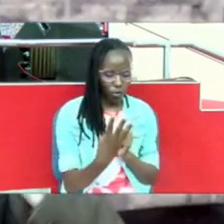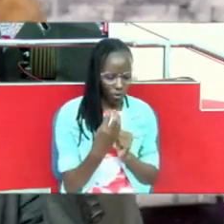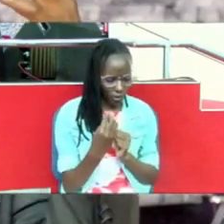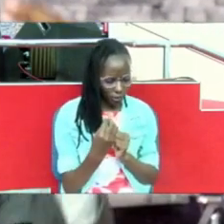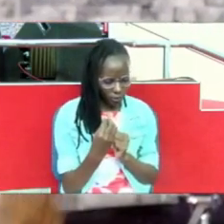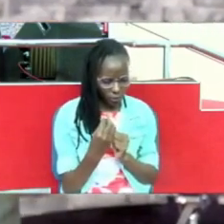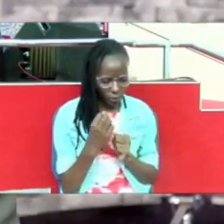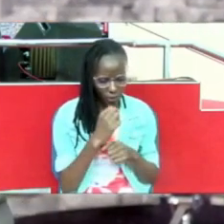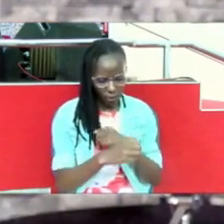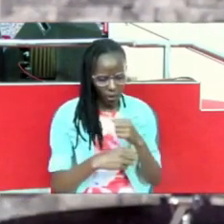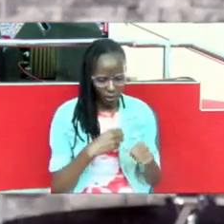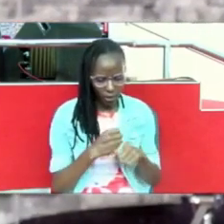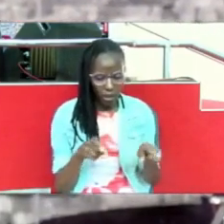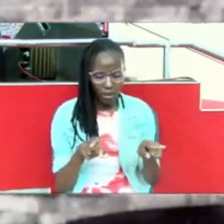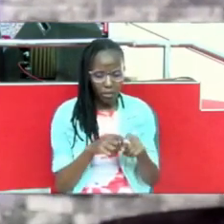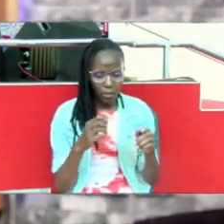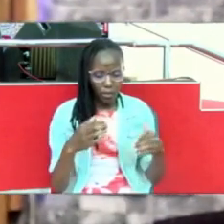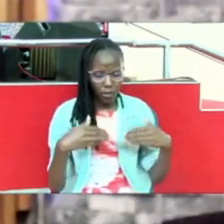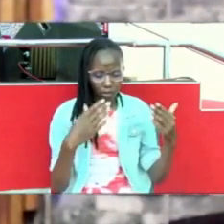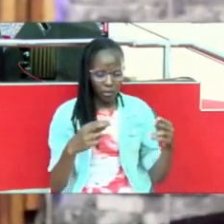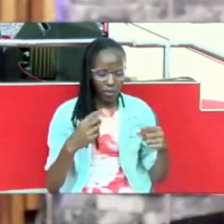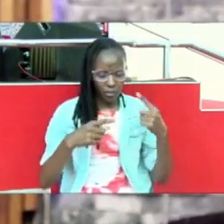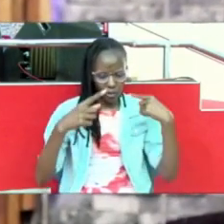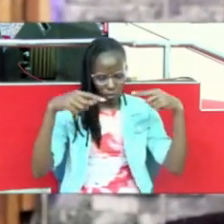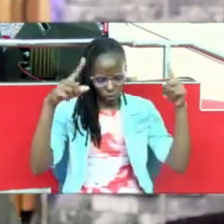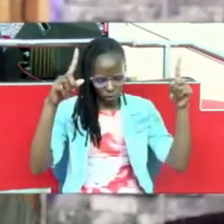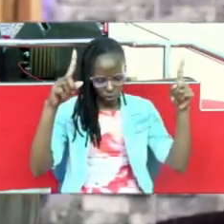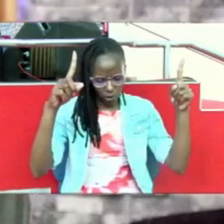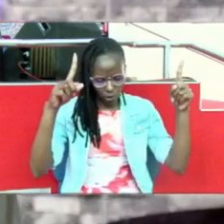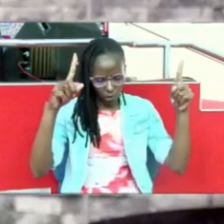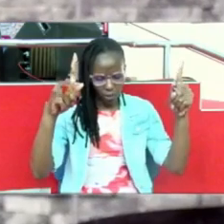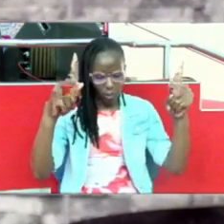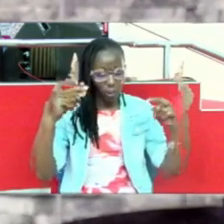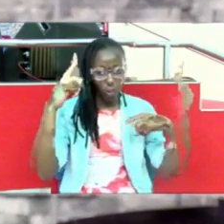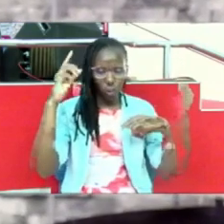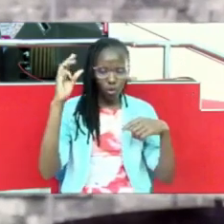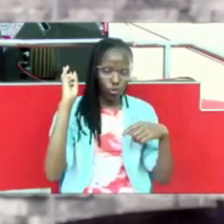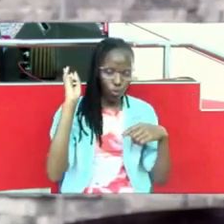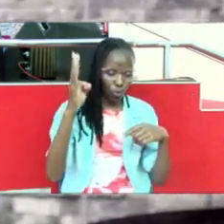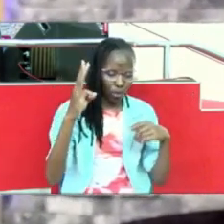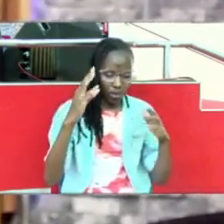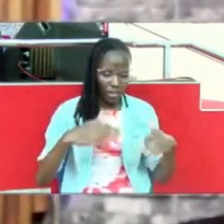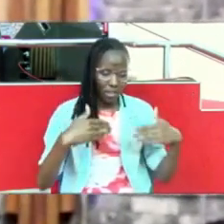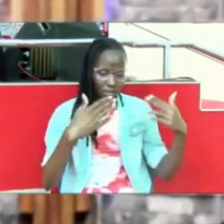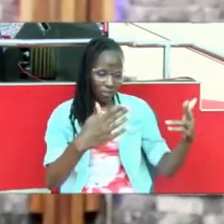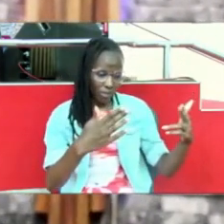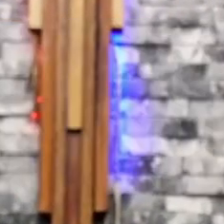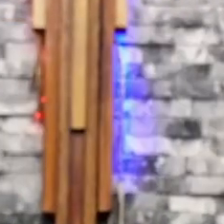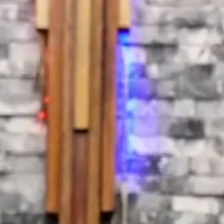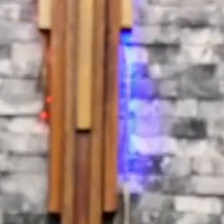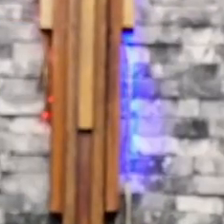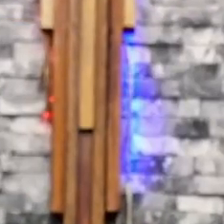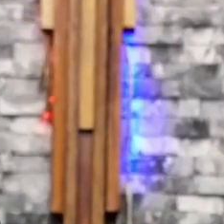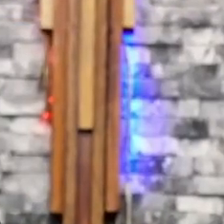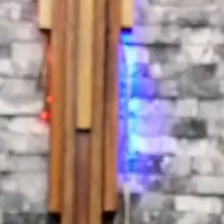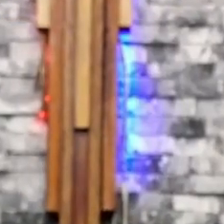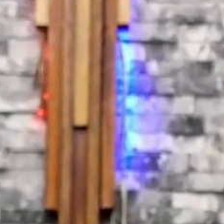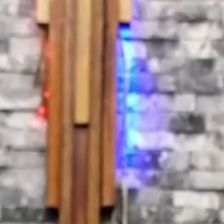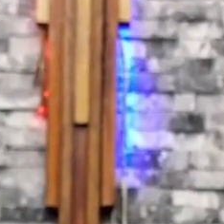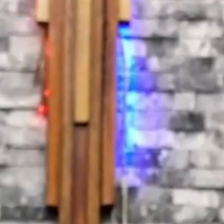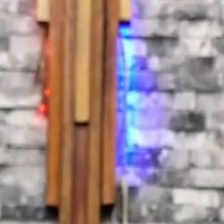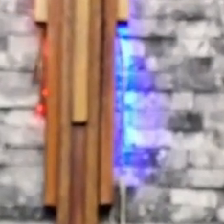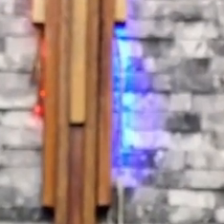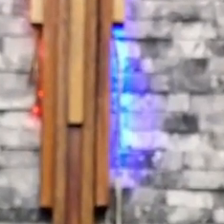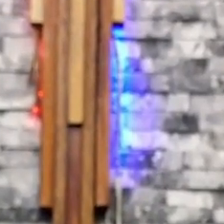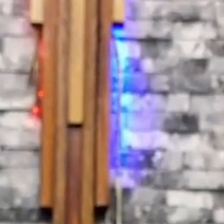and gave us victory, he's also going to give us victory even in this next 40 years and